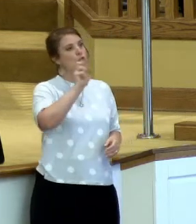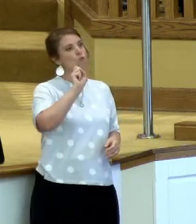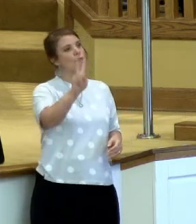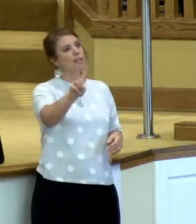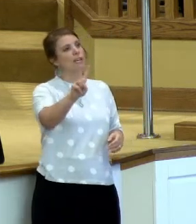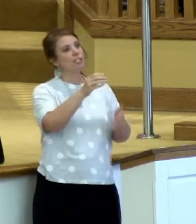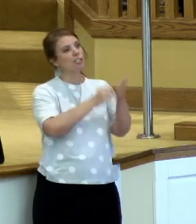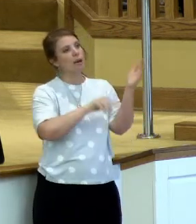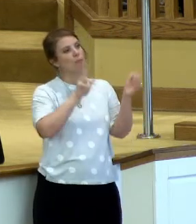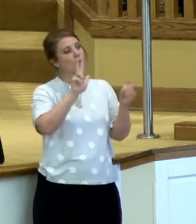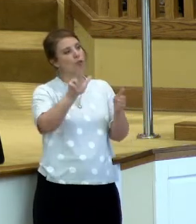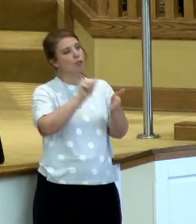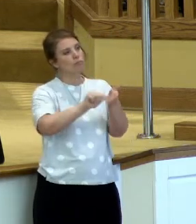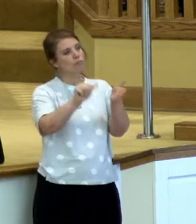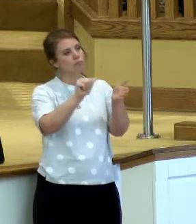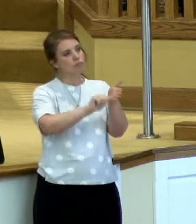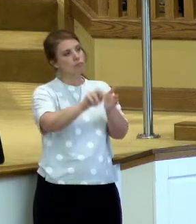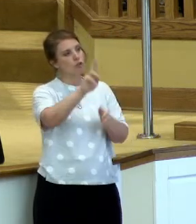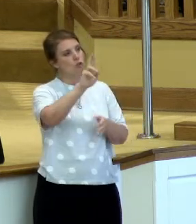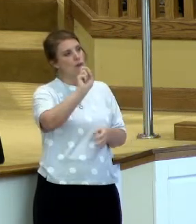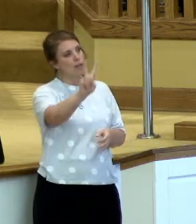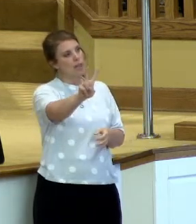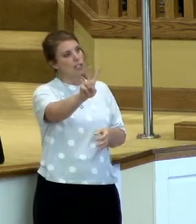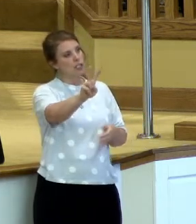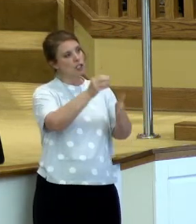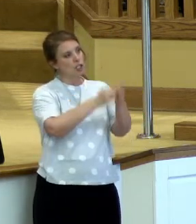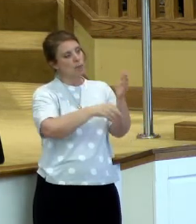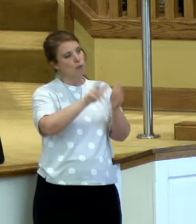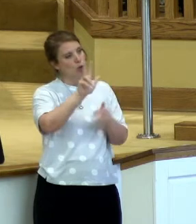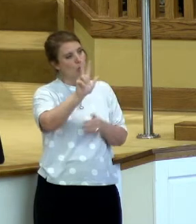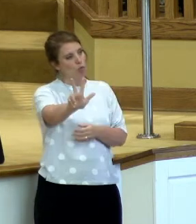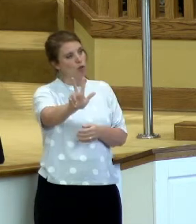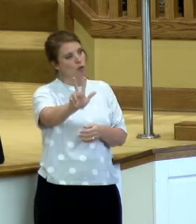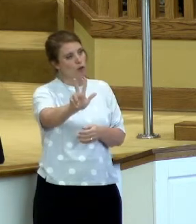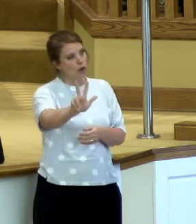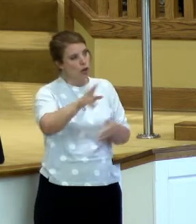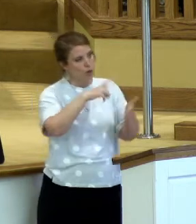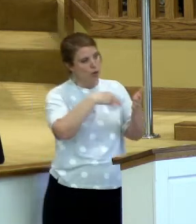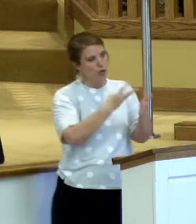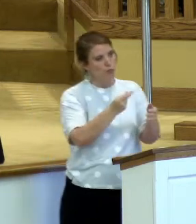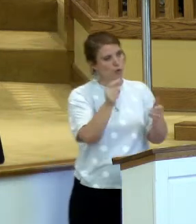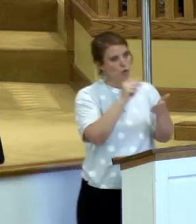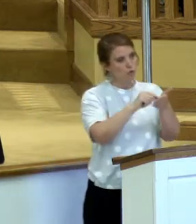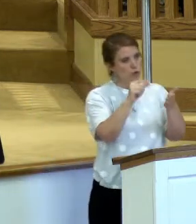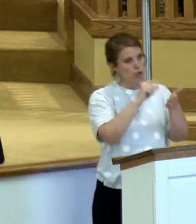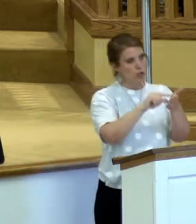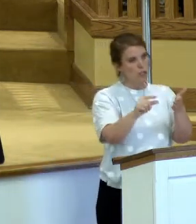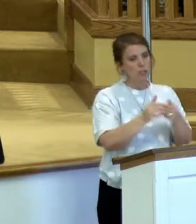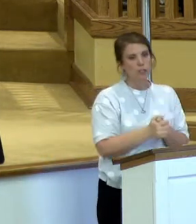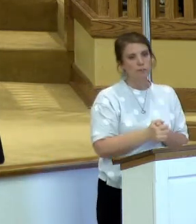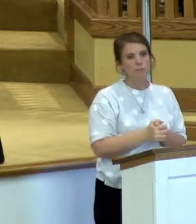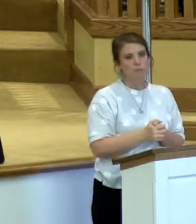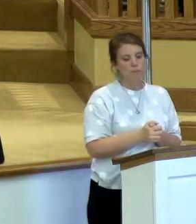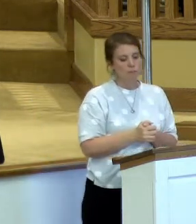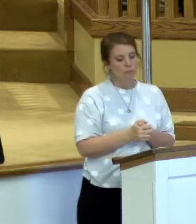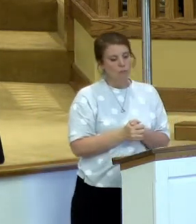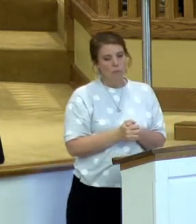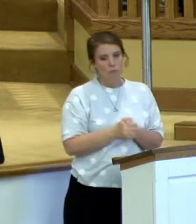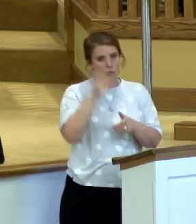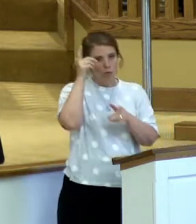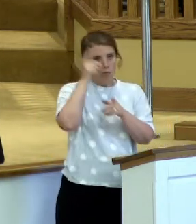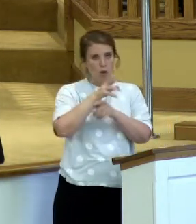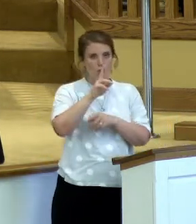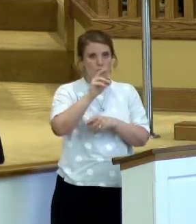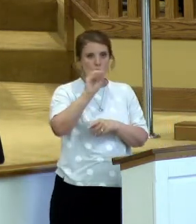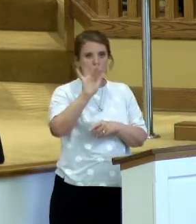Revelation chapter 3. If you take your Bibles and turn there, Revelation chapter 3. And I'll read a few verses here for all. We'll read them all together. And then